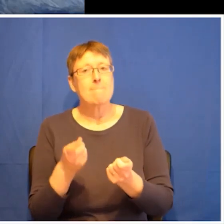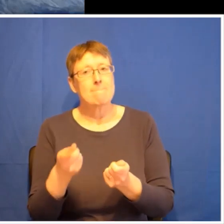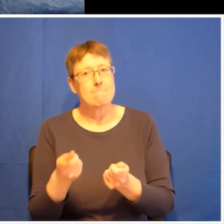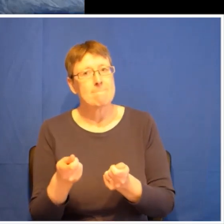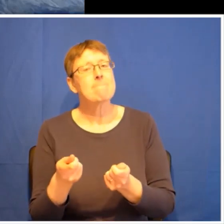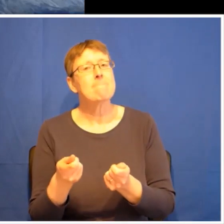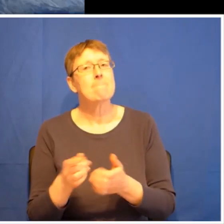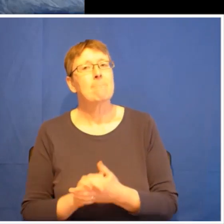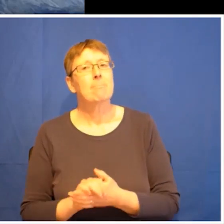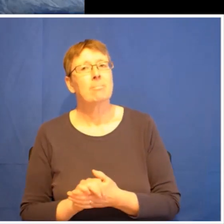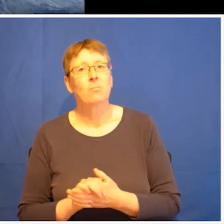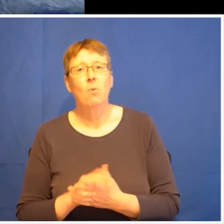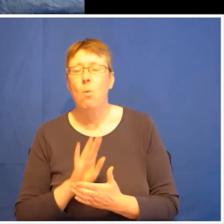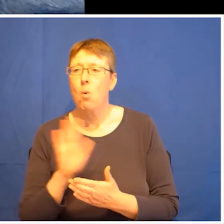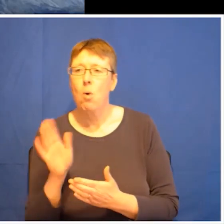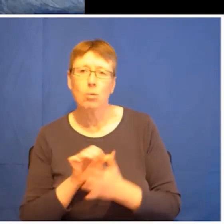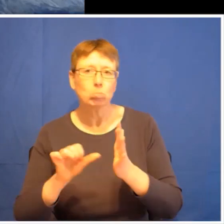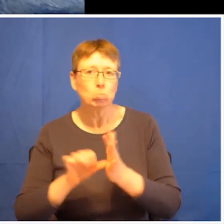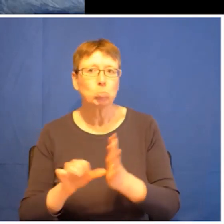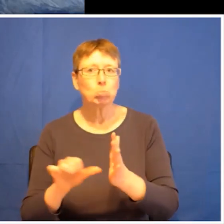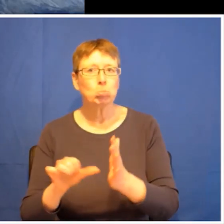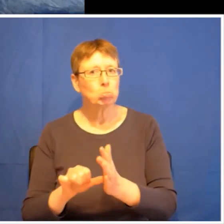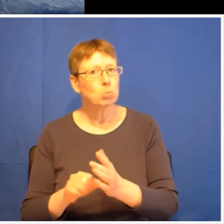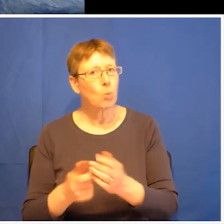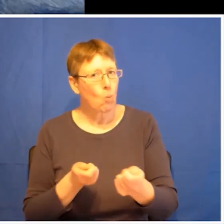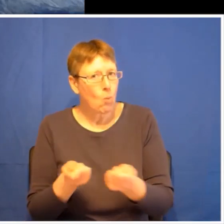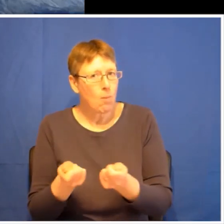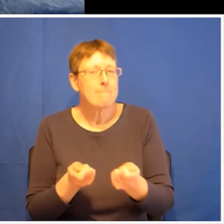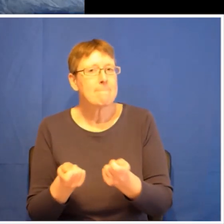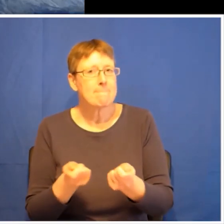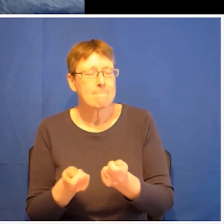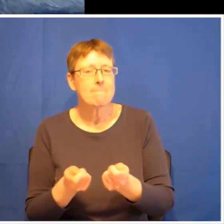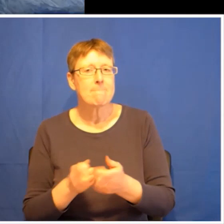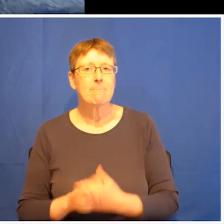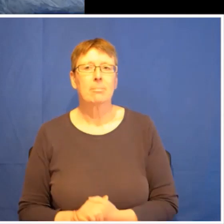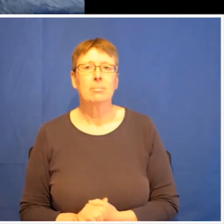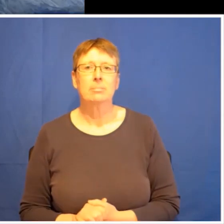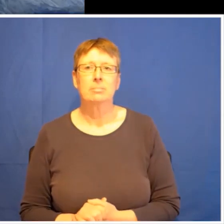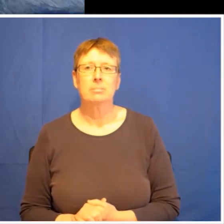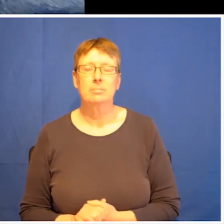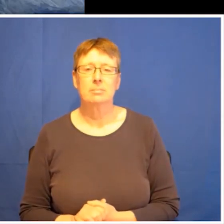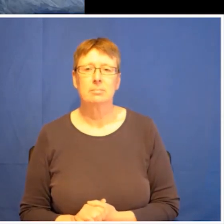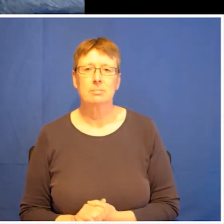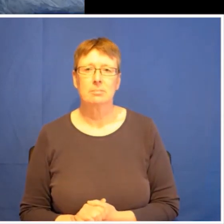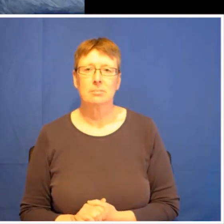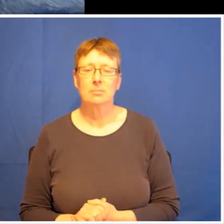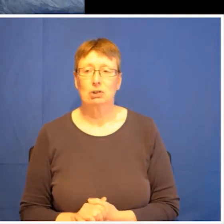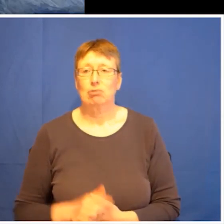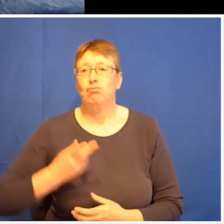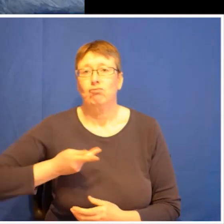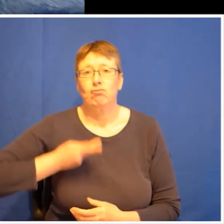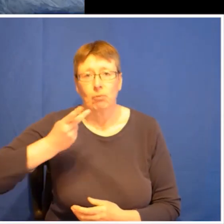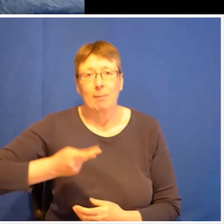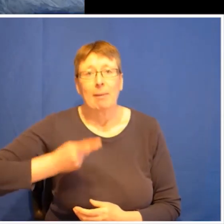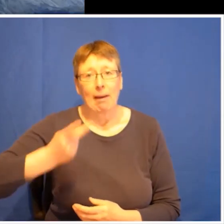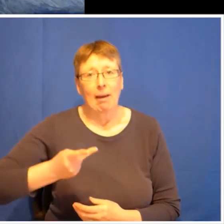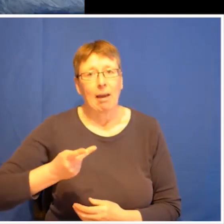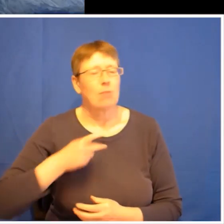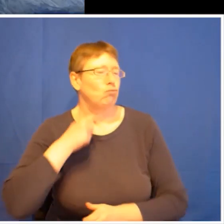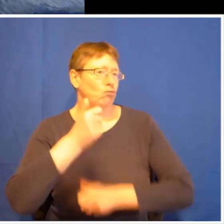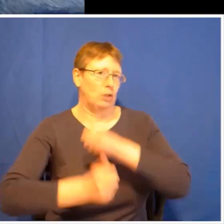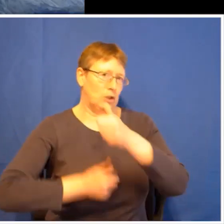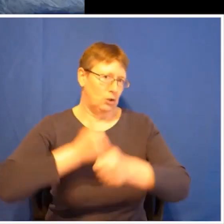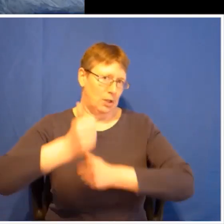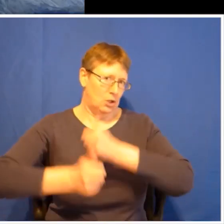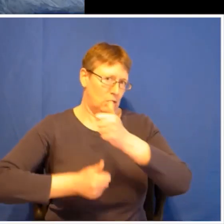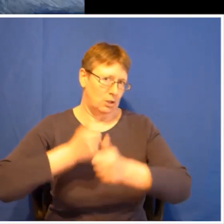graduates, have handled all the obstacles towards the finishing line and made it. So just to say again,